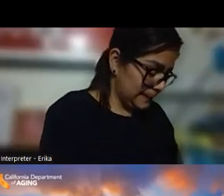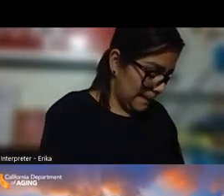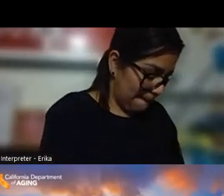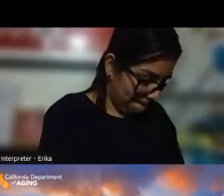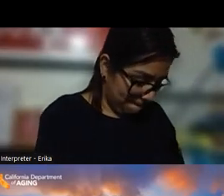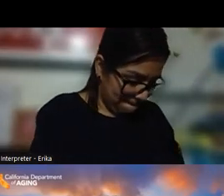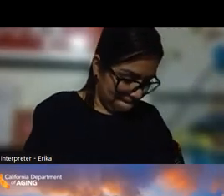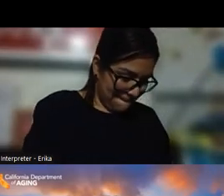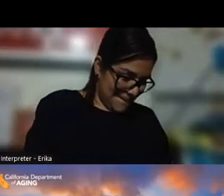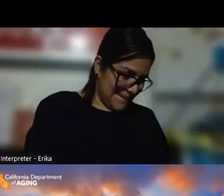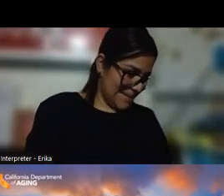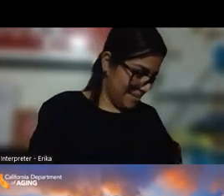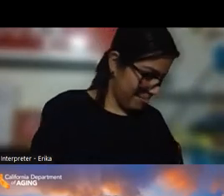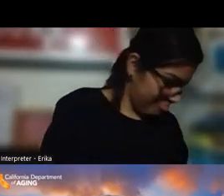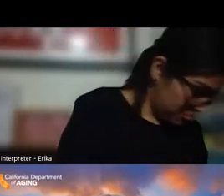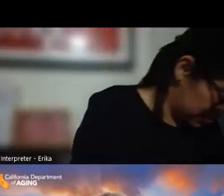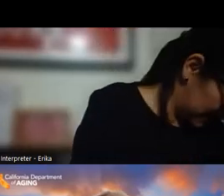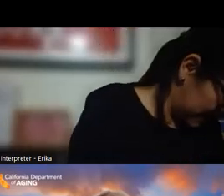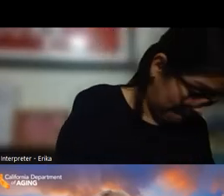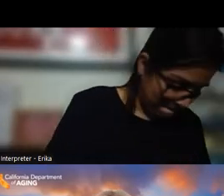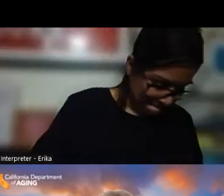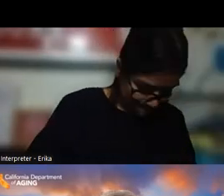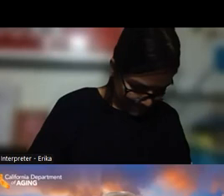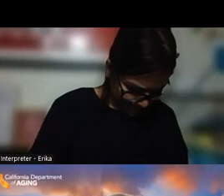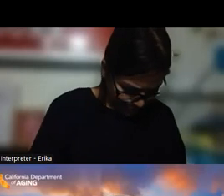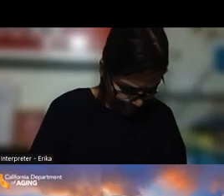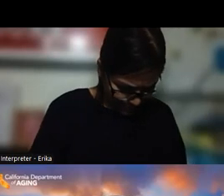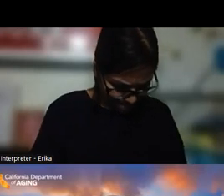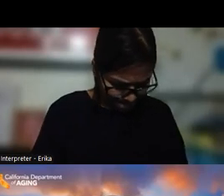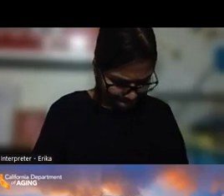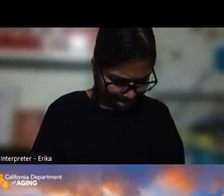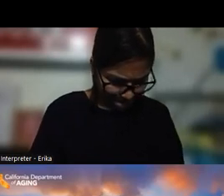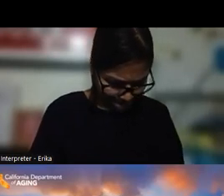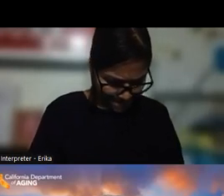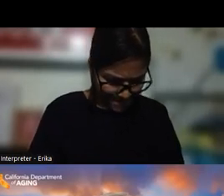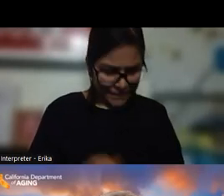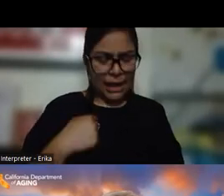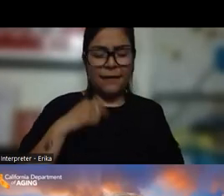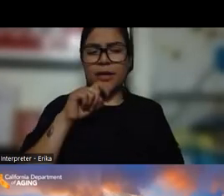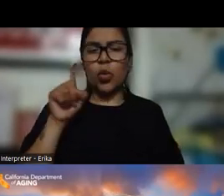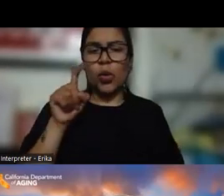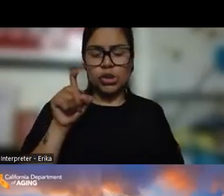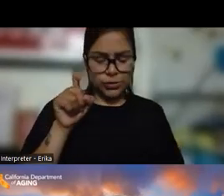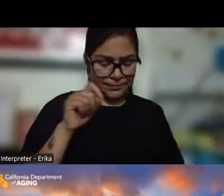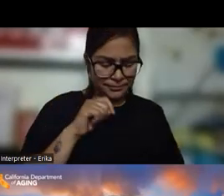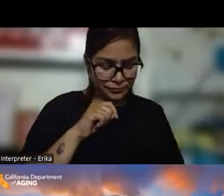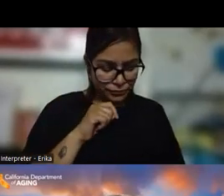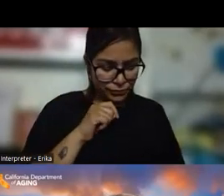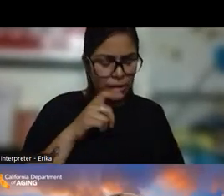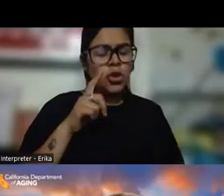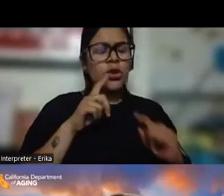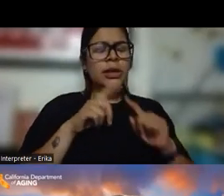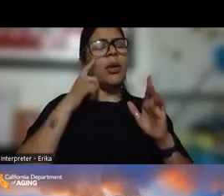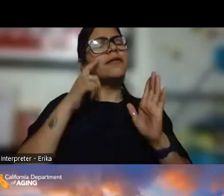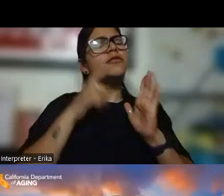Okay, well, that's. I have a question, just really quick. Cheryl Brown. I noticed it seems that